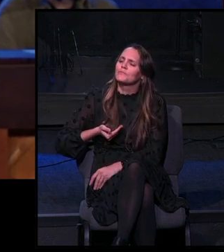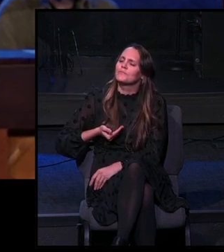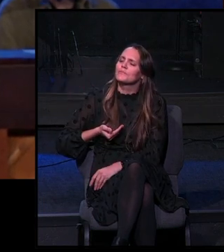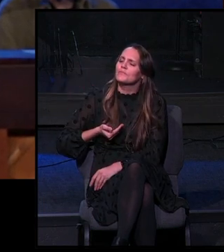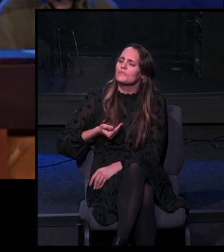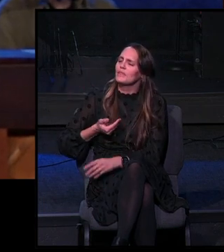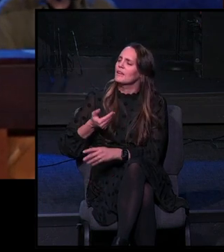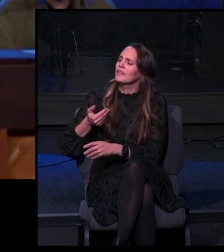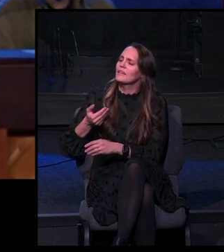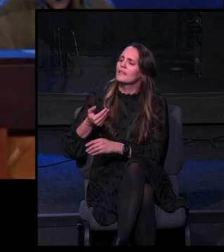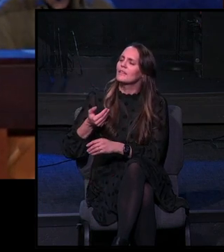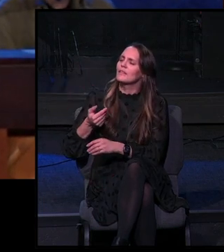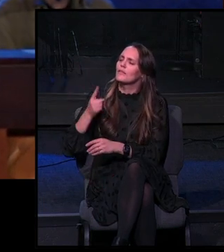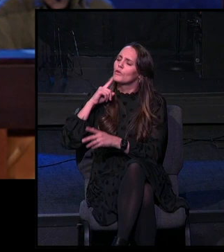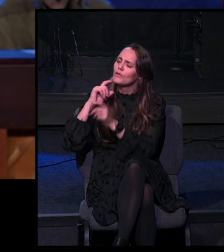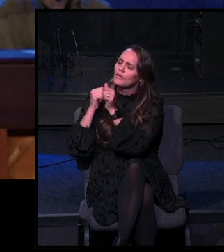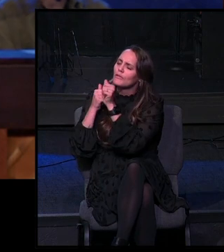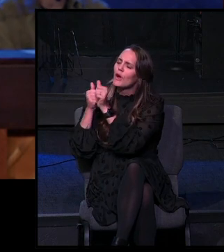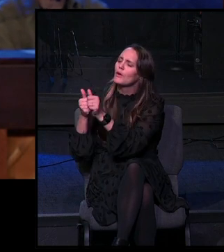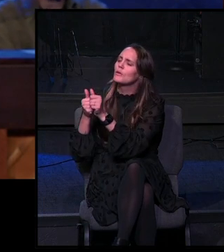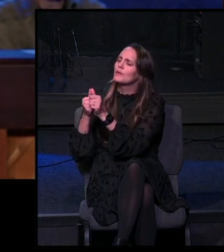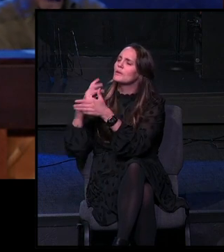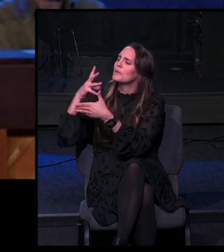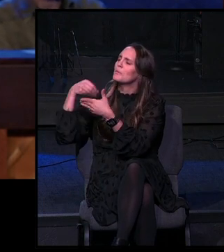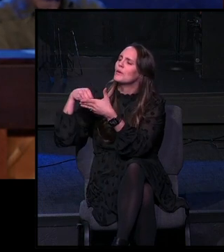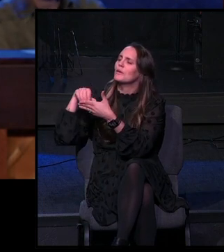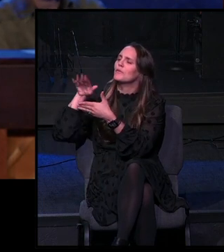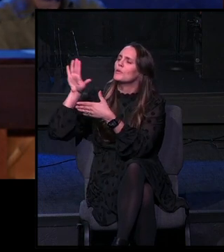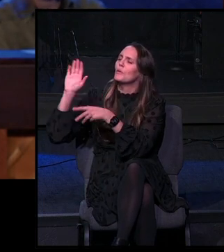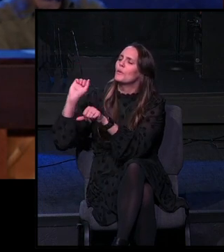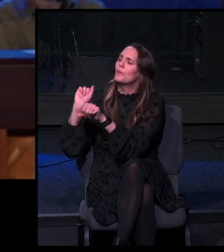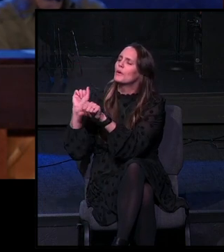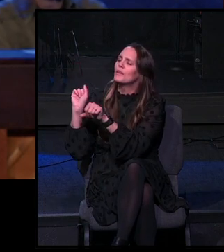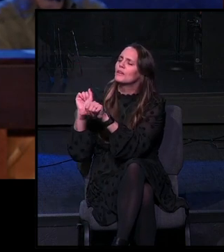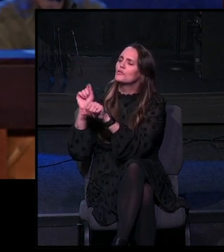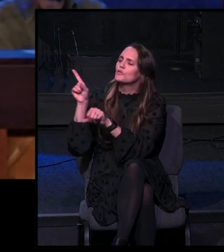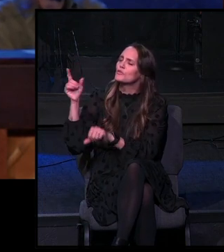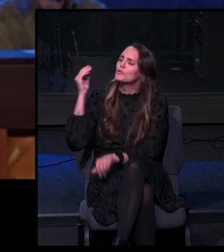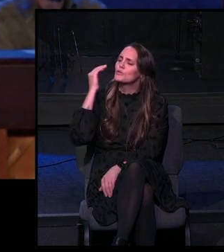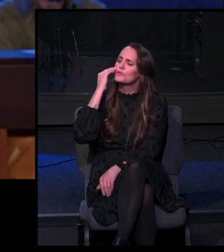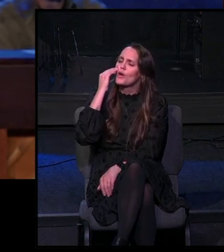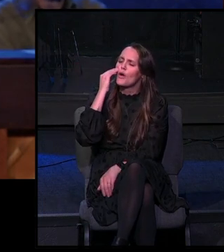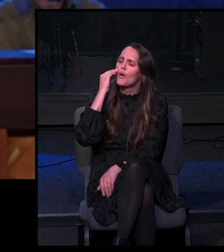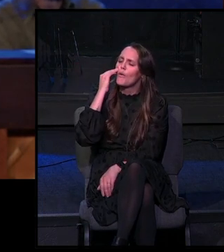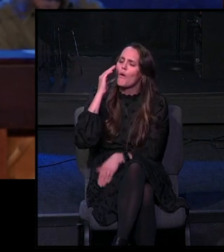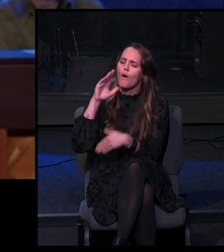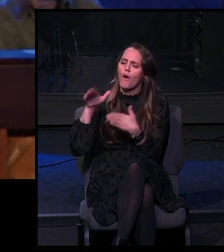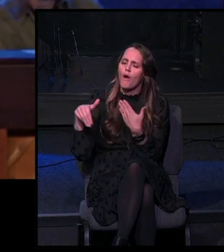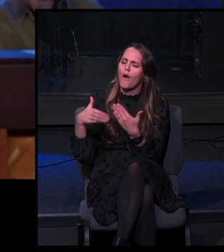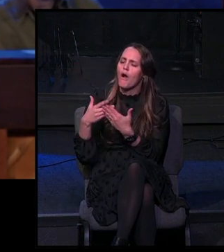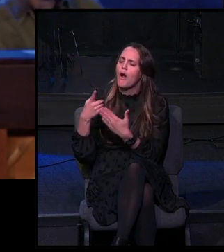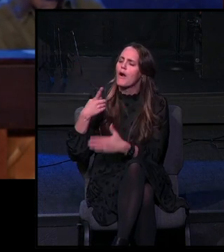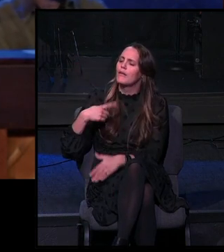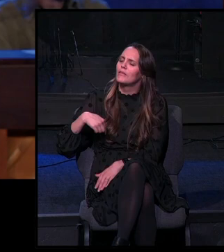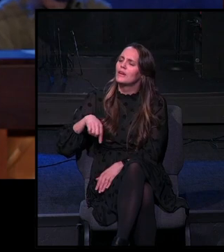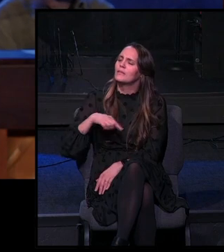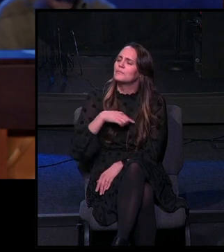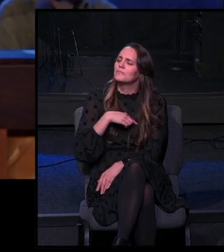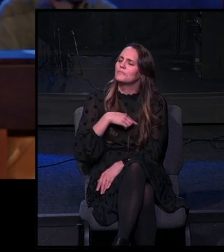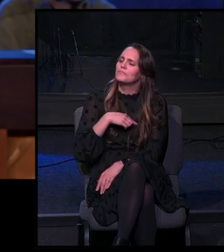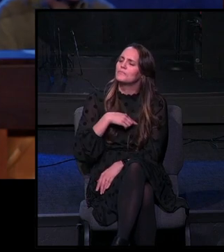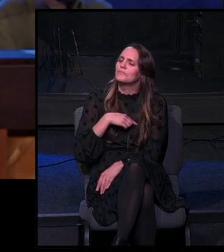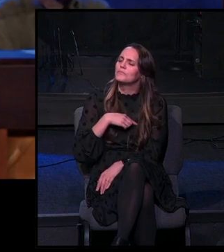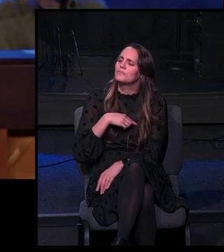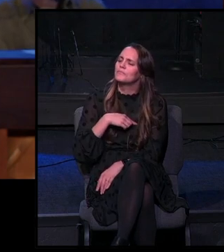part of your work. God, you know every one of us did not earn it. We